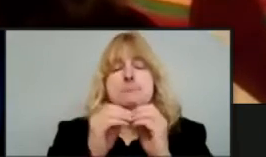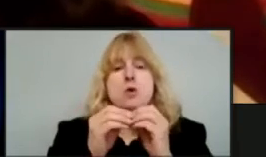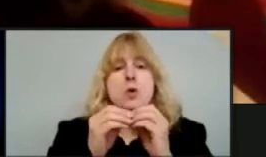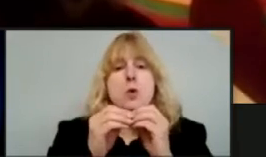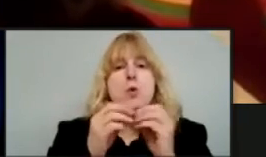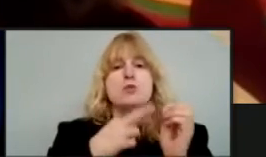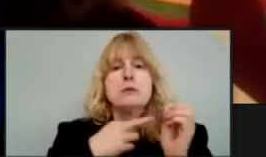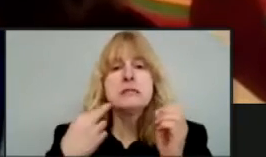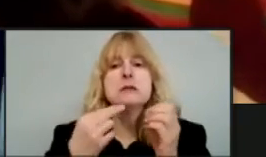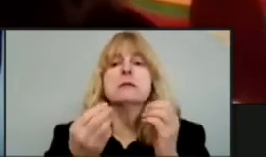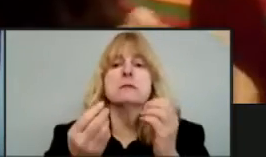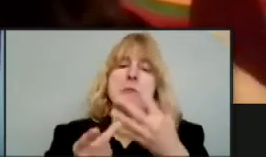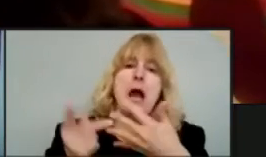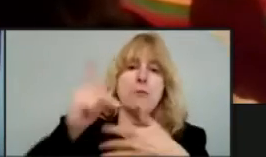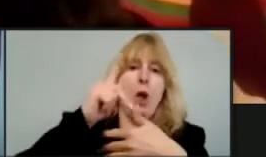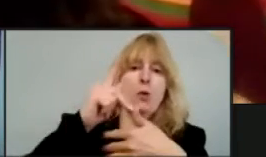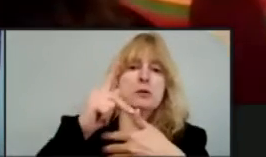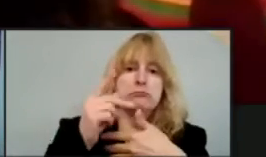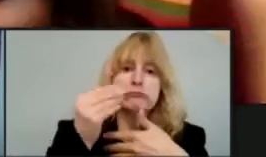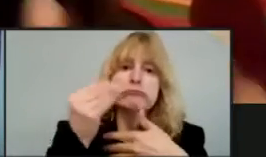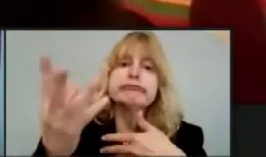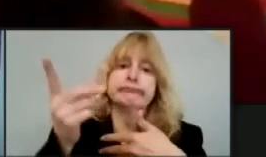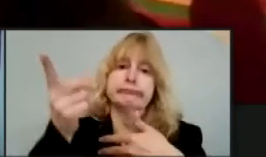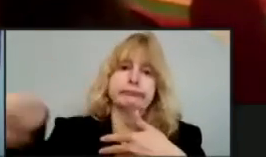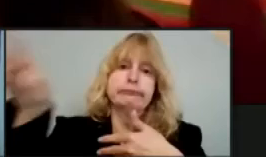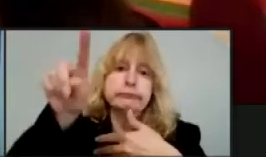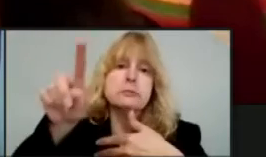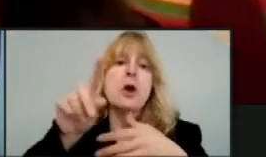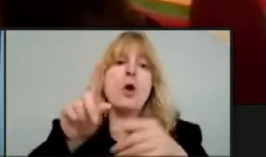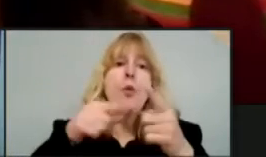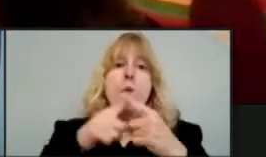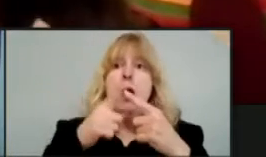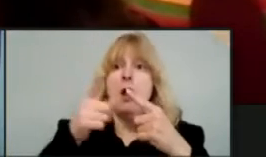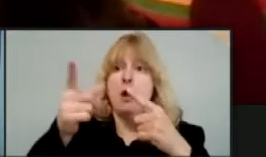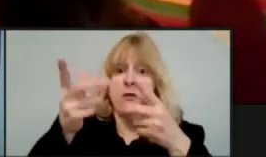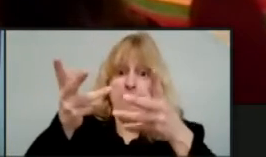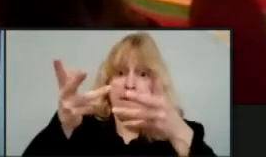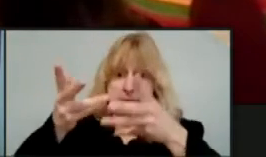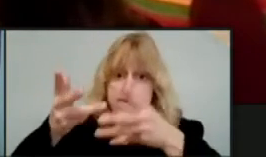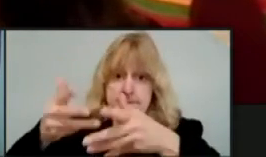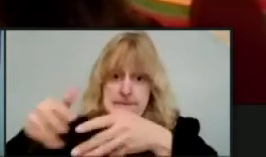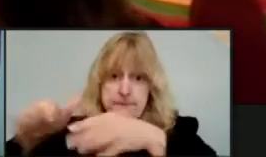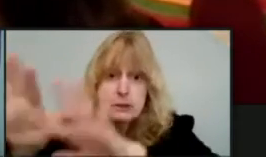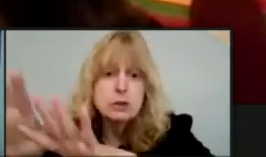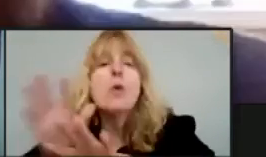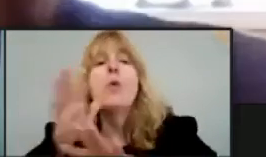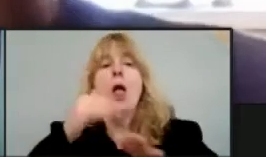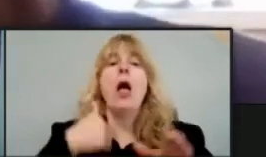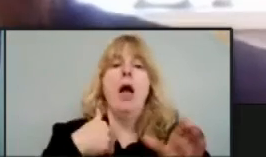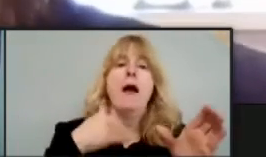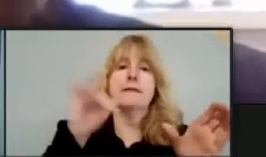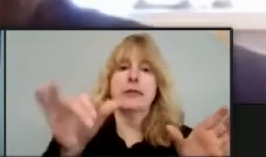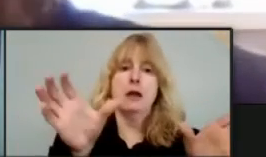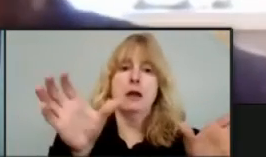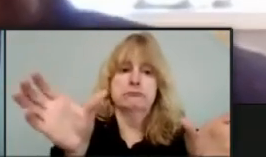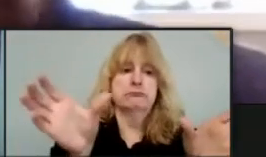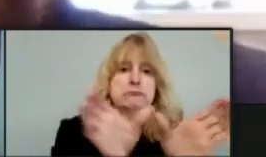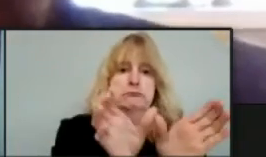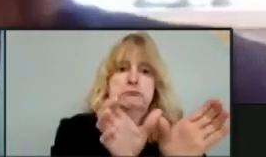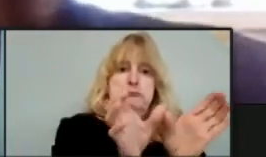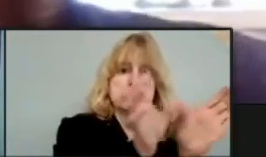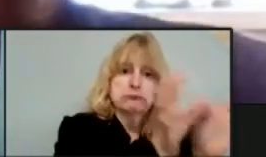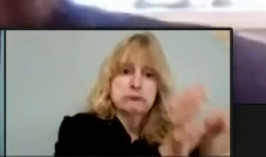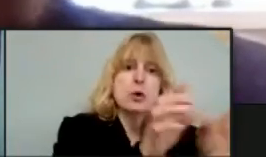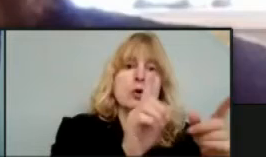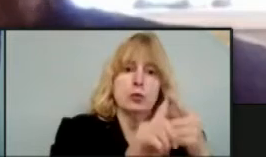care physicians that will be involved once there's actually more vaccine available? Right, that's okay. Right. We want to get